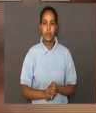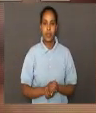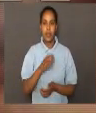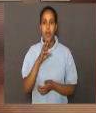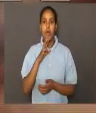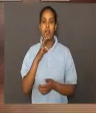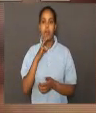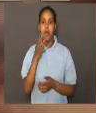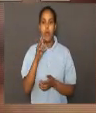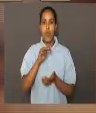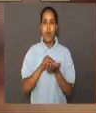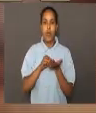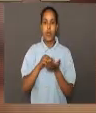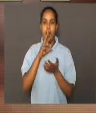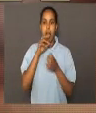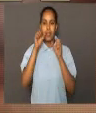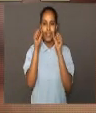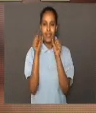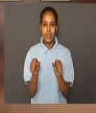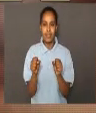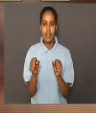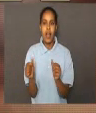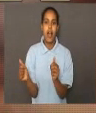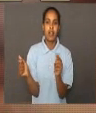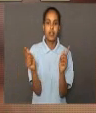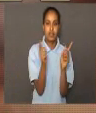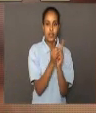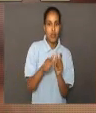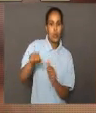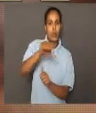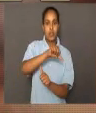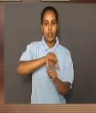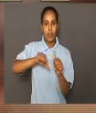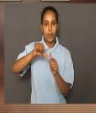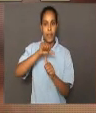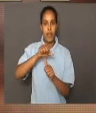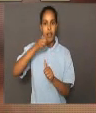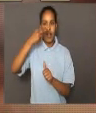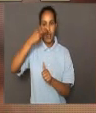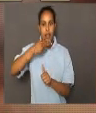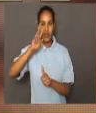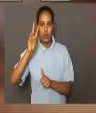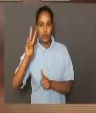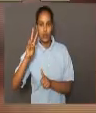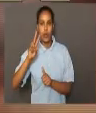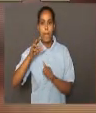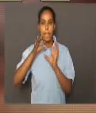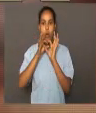Water molecules are strongly associated with each other through hydrogen bonding.